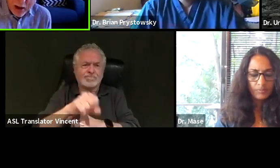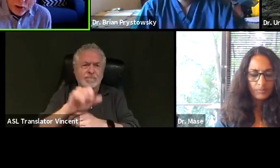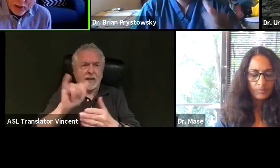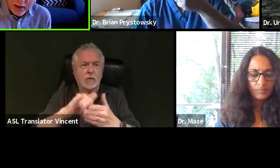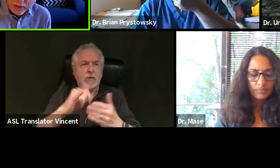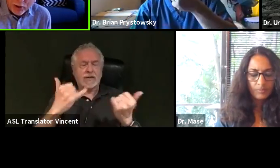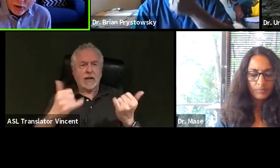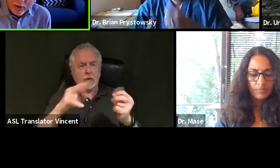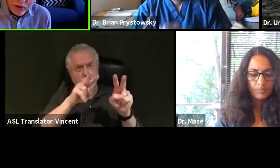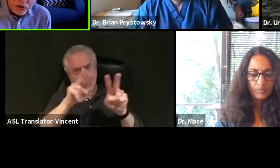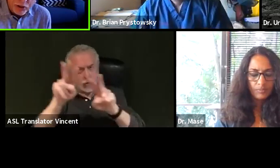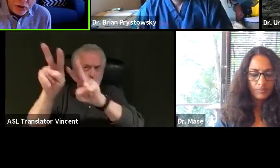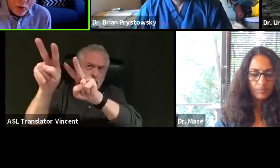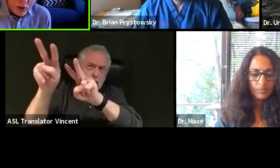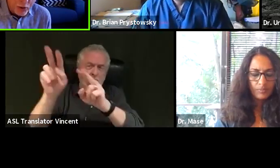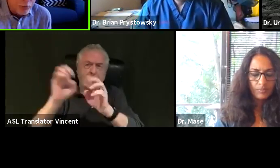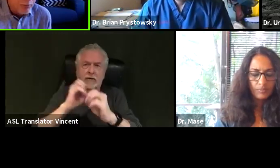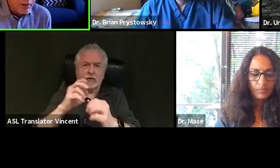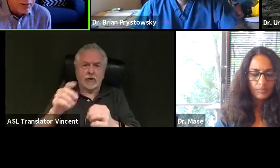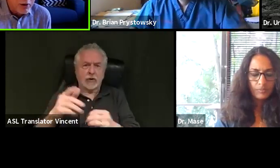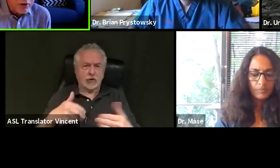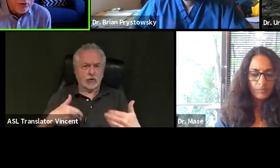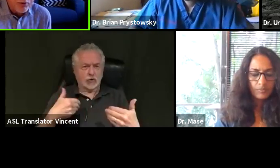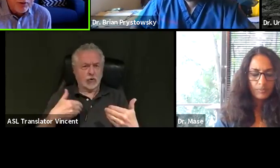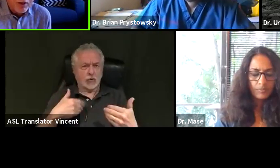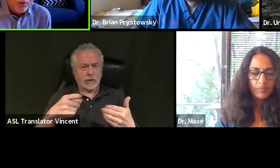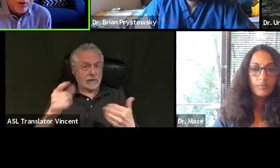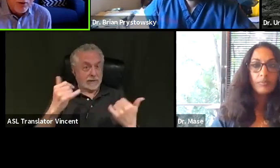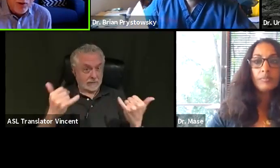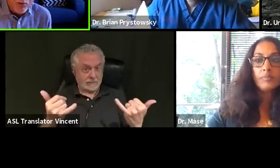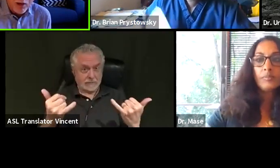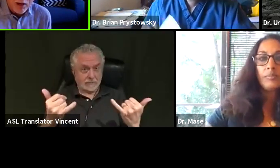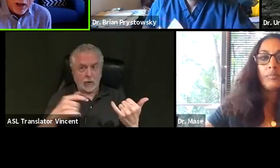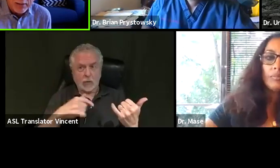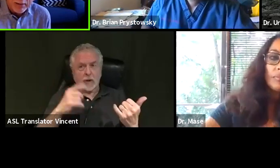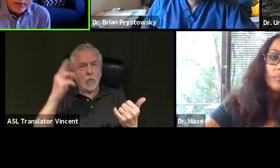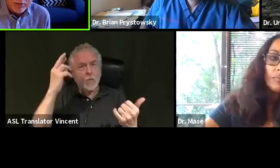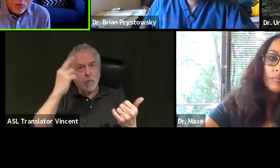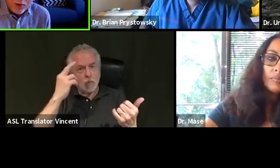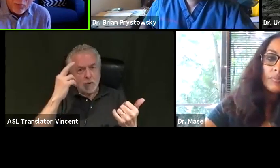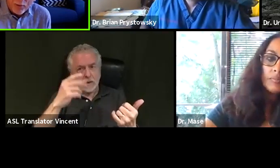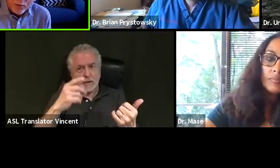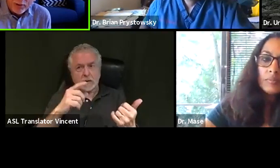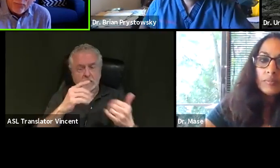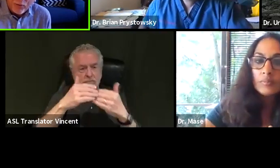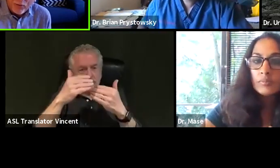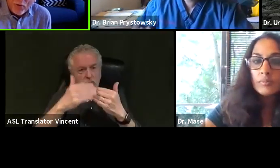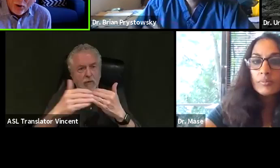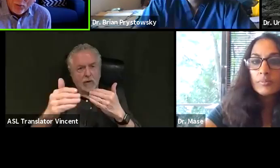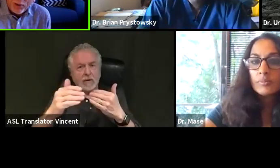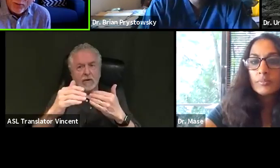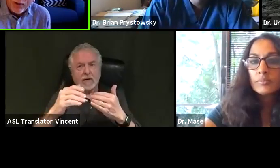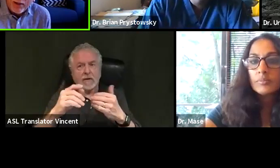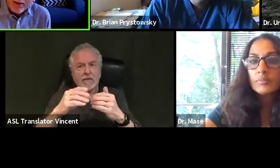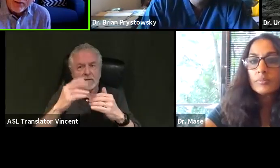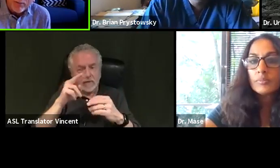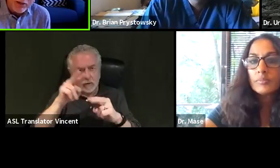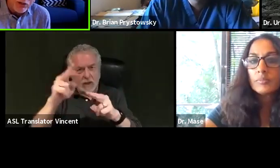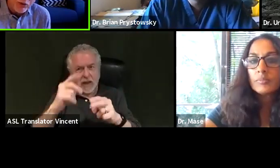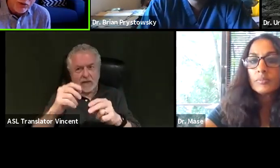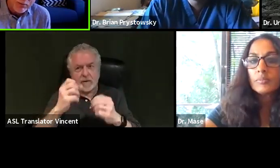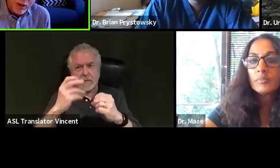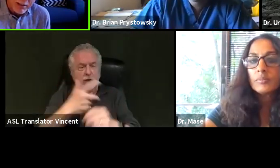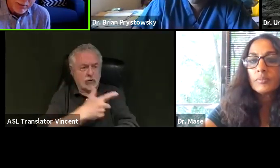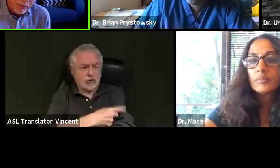We're now looking and turning our energies to our youth, because our youth, we realize going forward for a fall opening, we need to have as